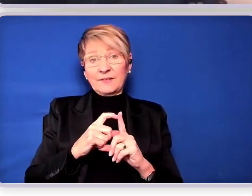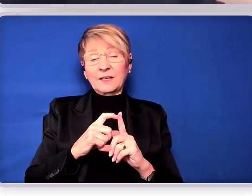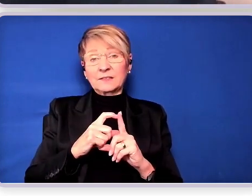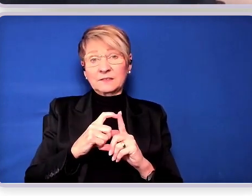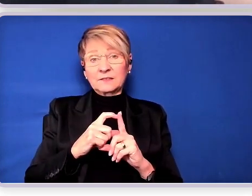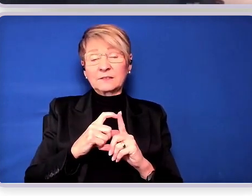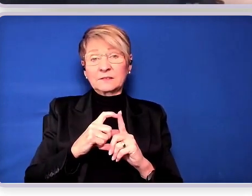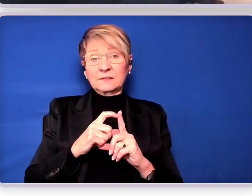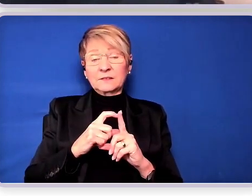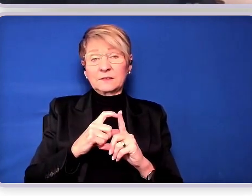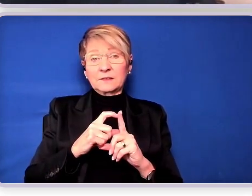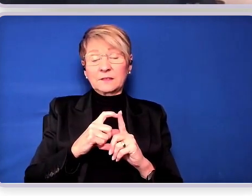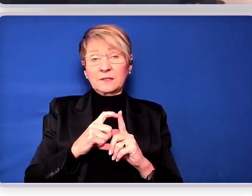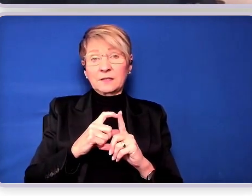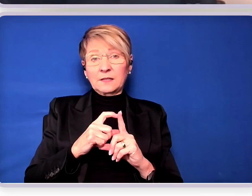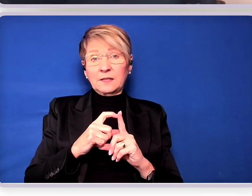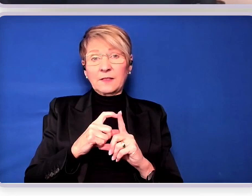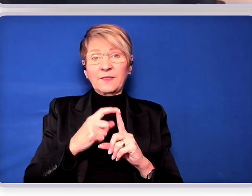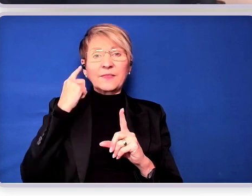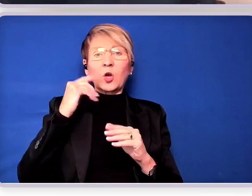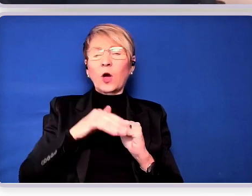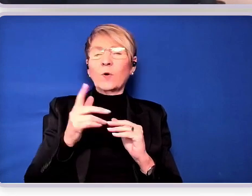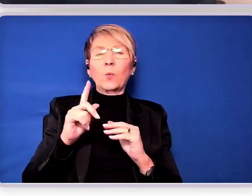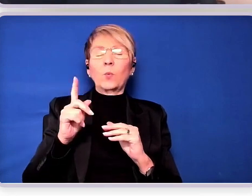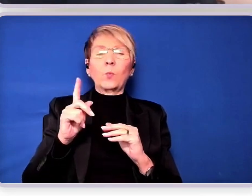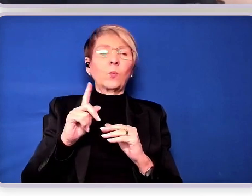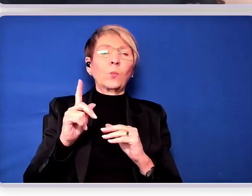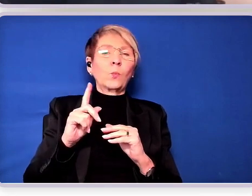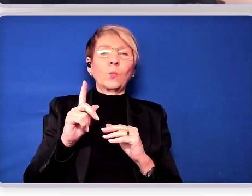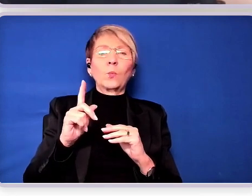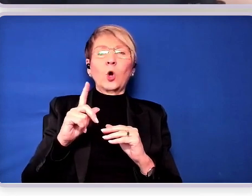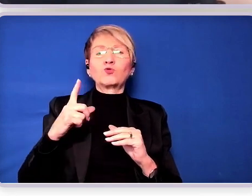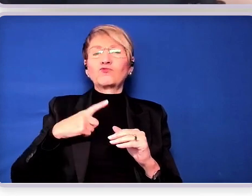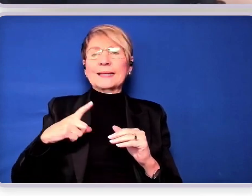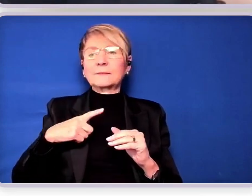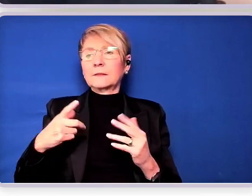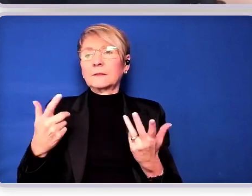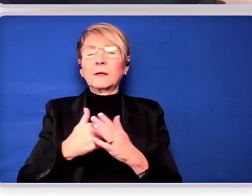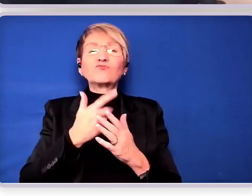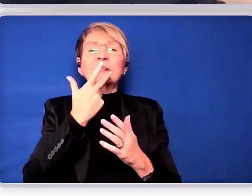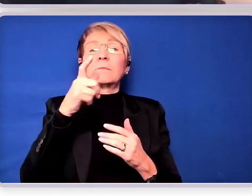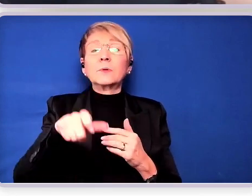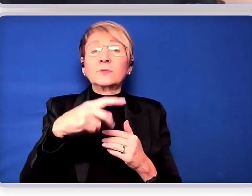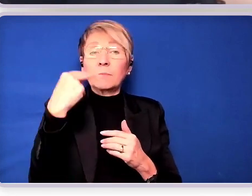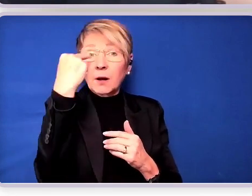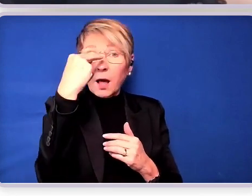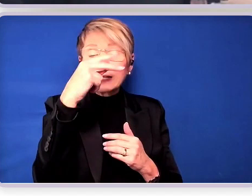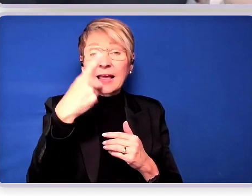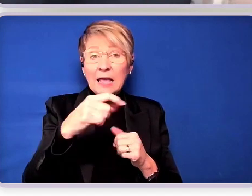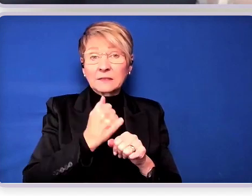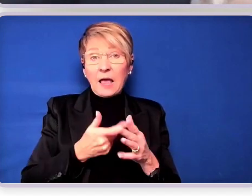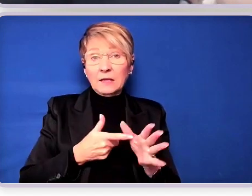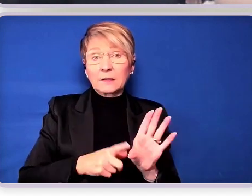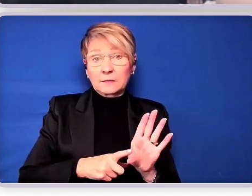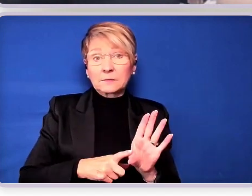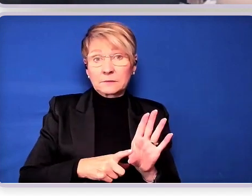the reason. Let's just pretend someone was blind and gay and they have been discriminated against at